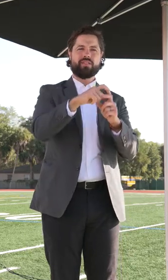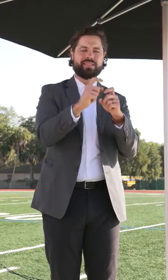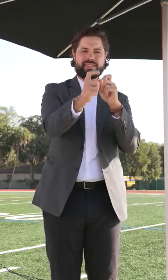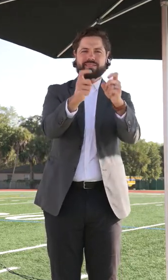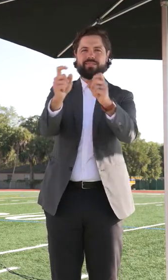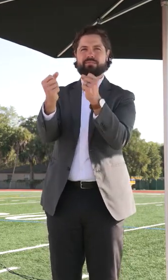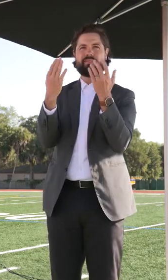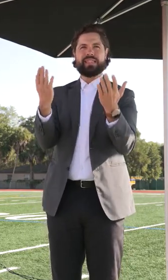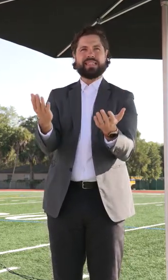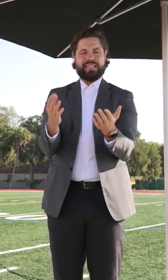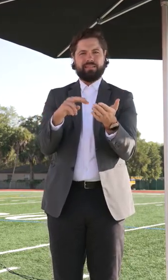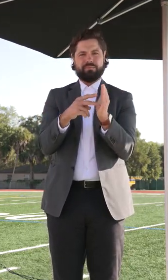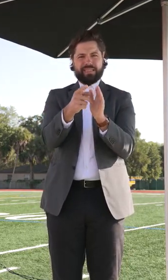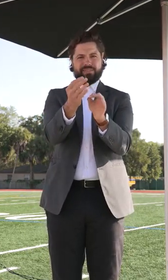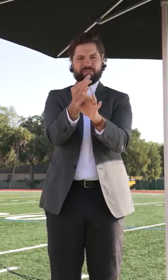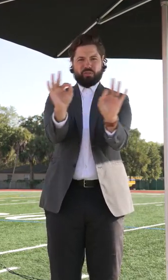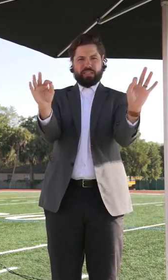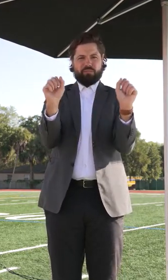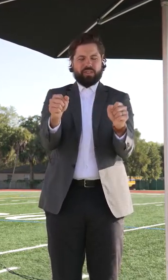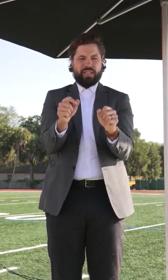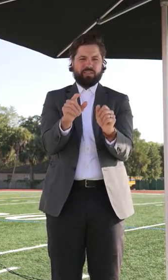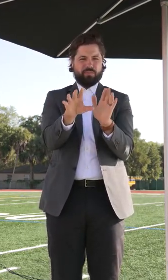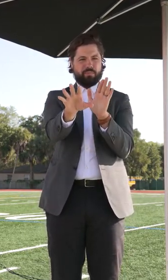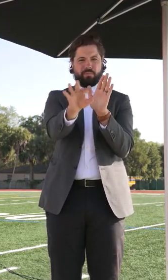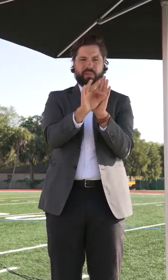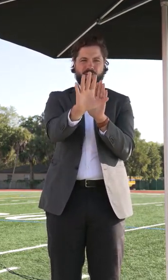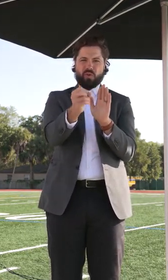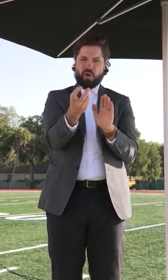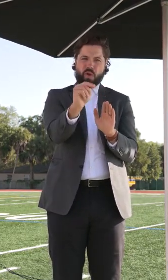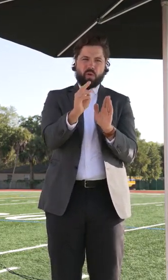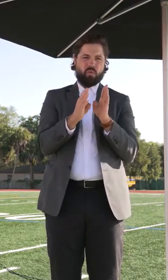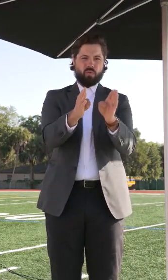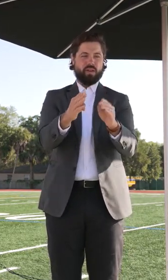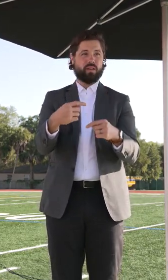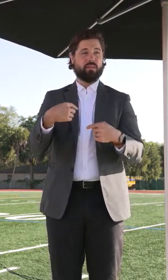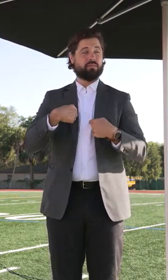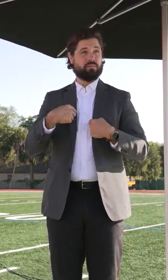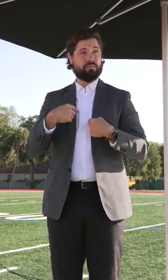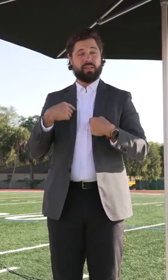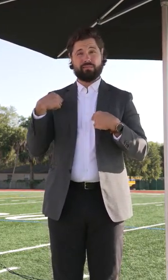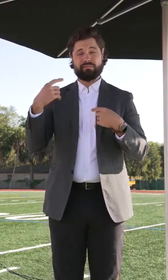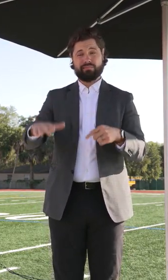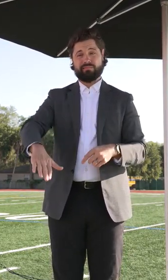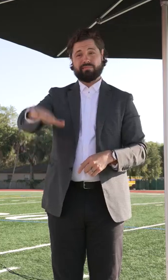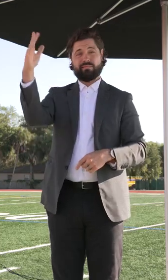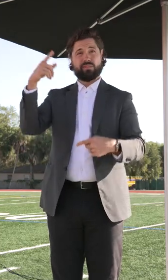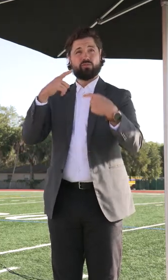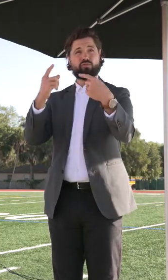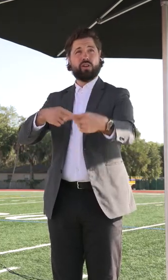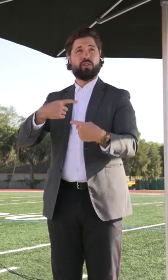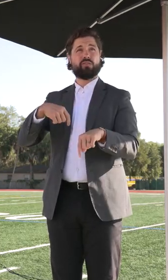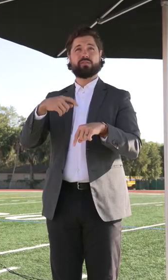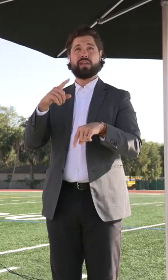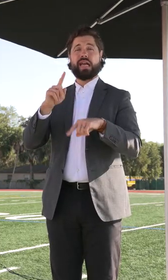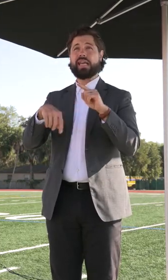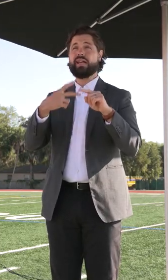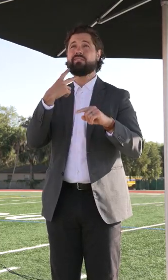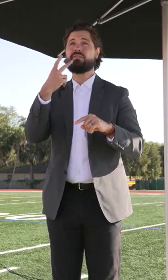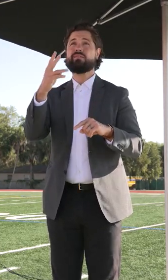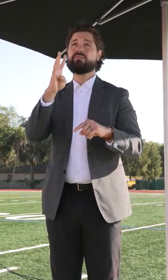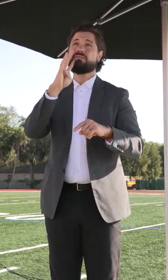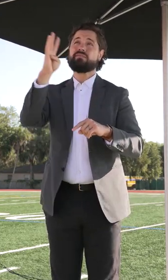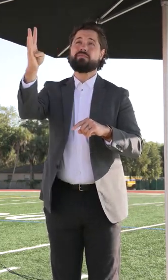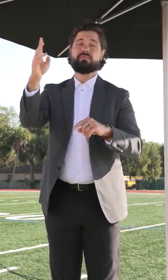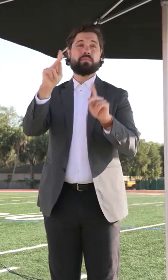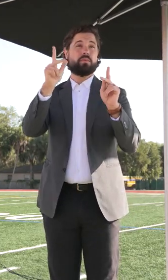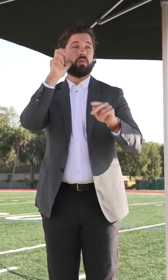choose our own way. Personally, I have struggled my whole life with not being heard or accepted. A story on the front